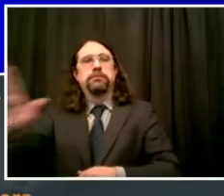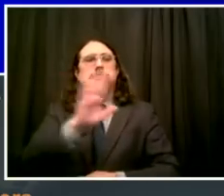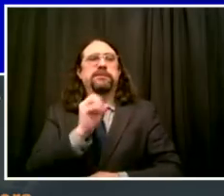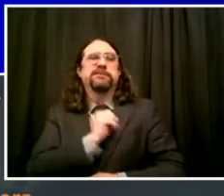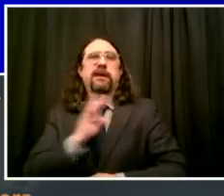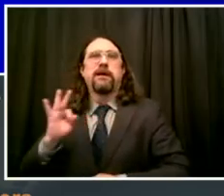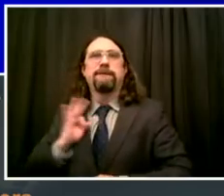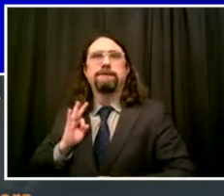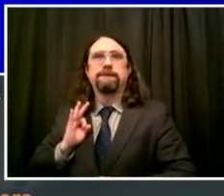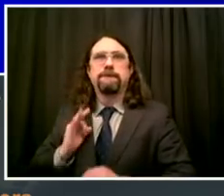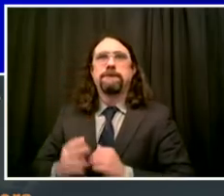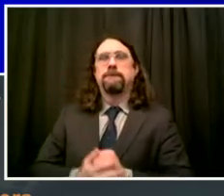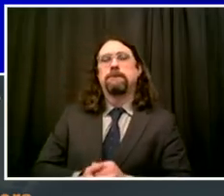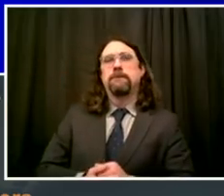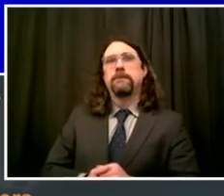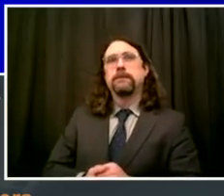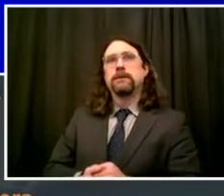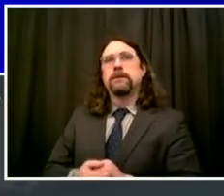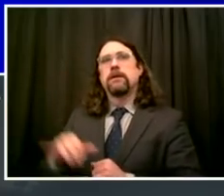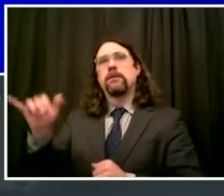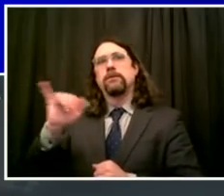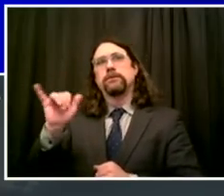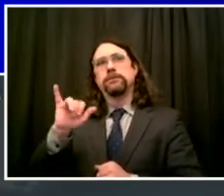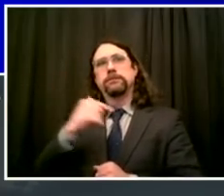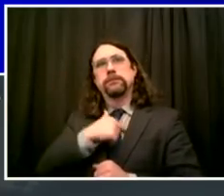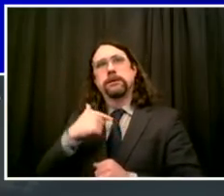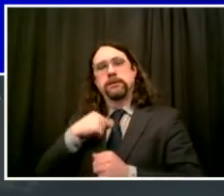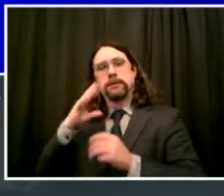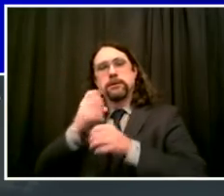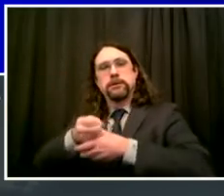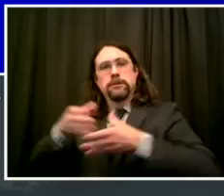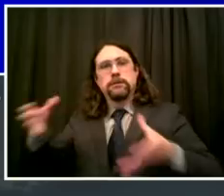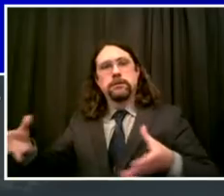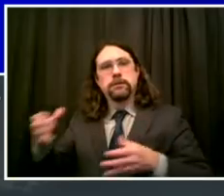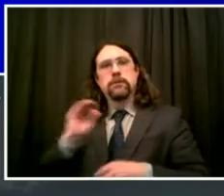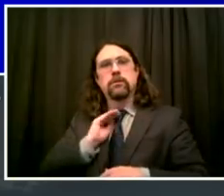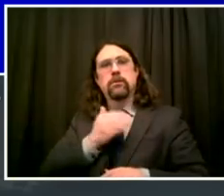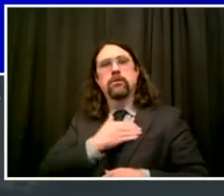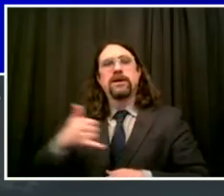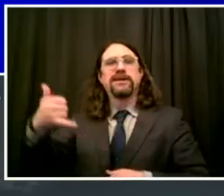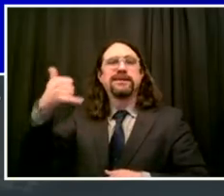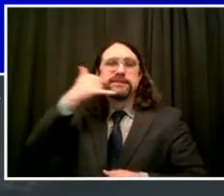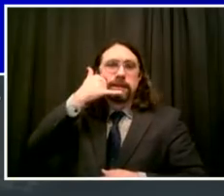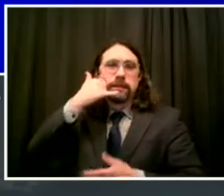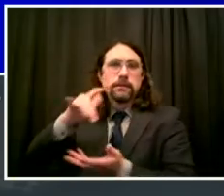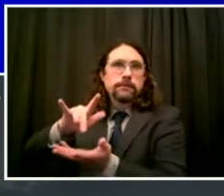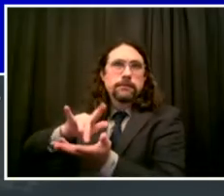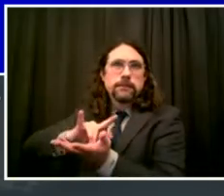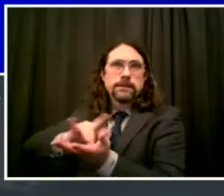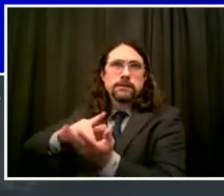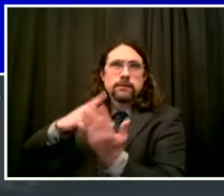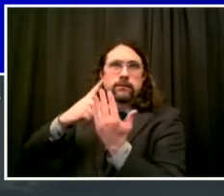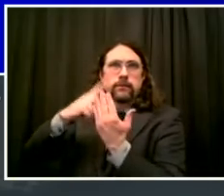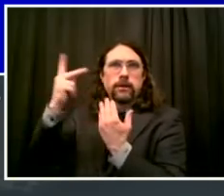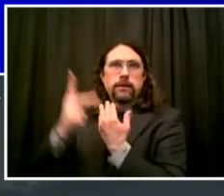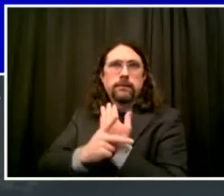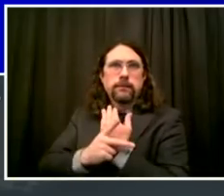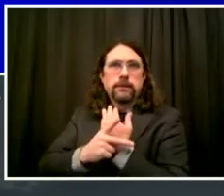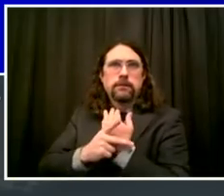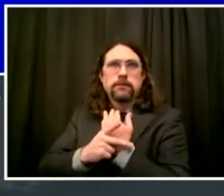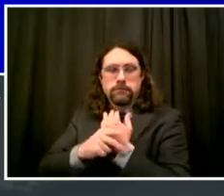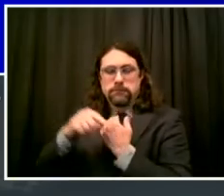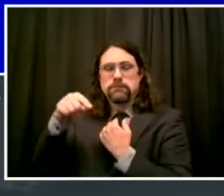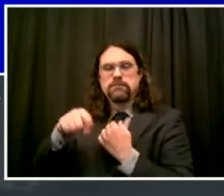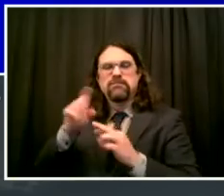Telemedicine, we've talked about this before. This is a crucial piece of the equation. When it comes to the clinics, telemedicine is also important, not just what we're trying to do